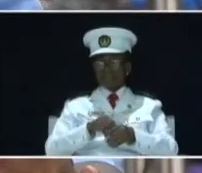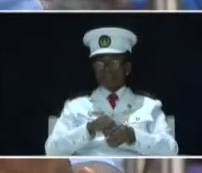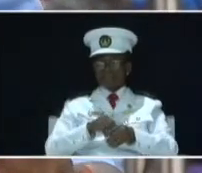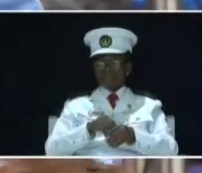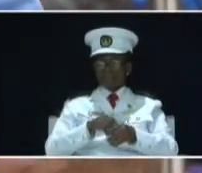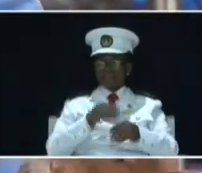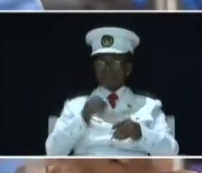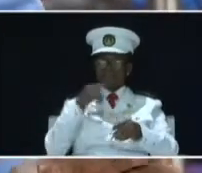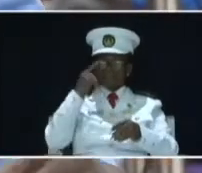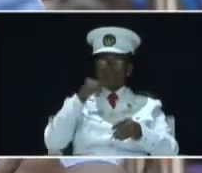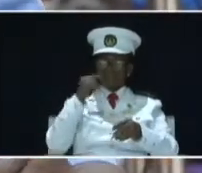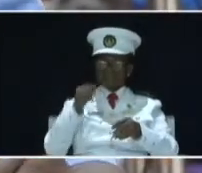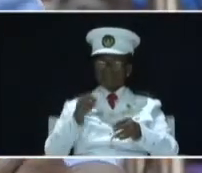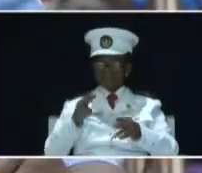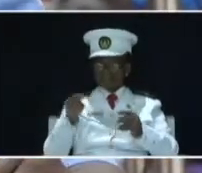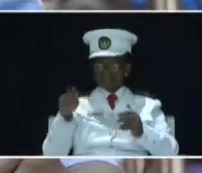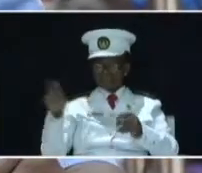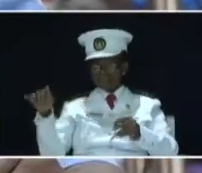banditry